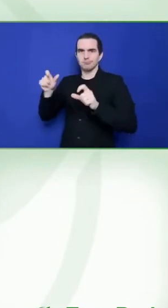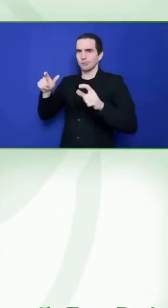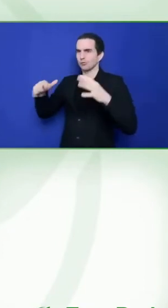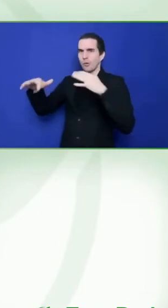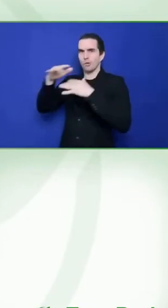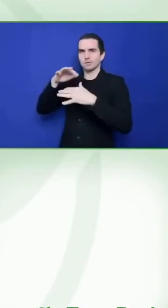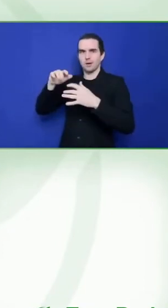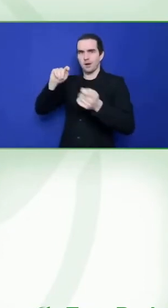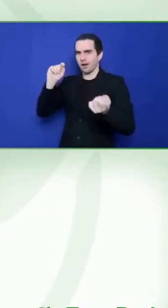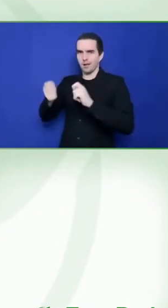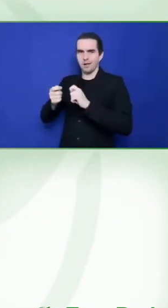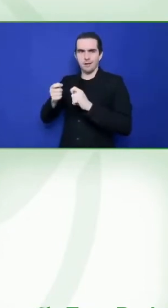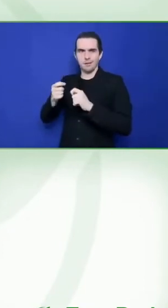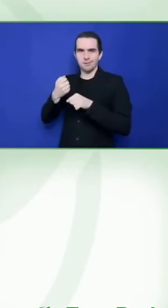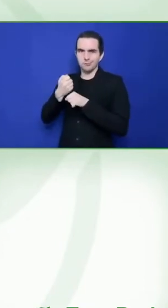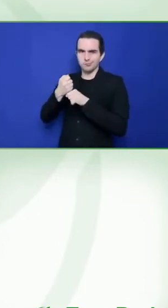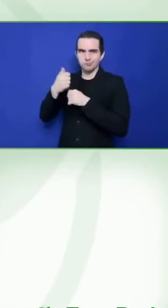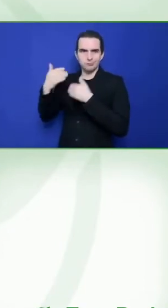mean to you.